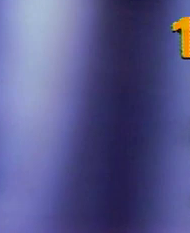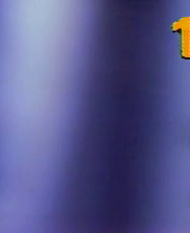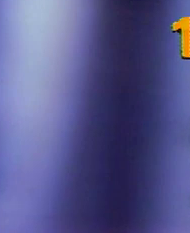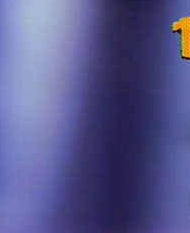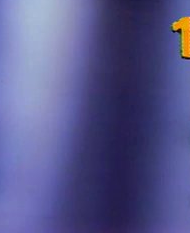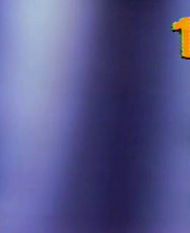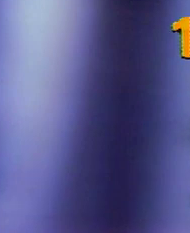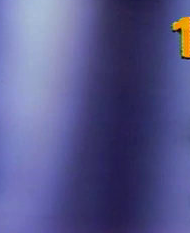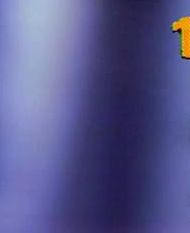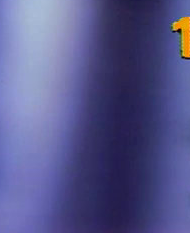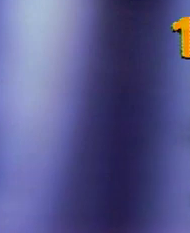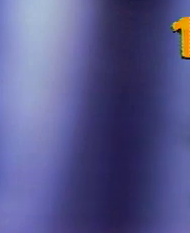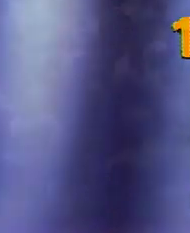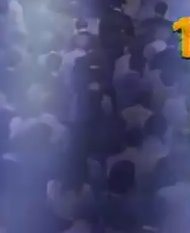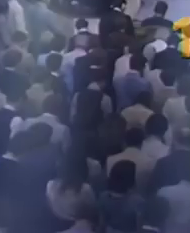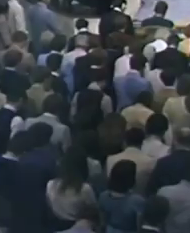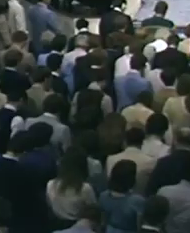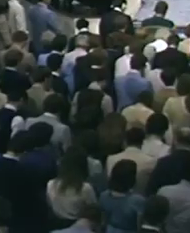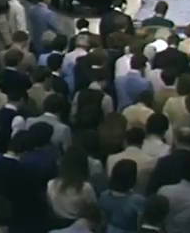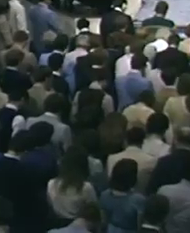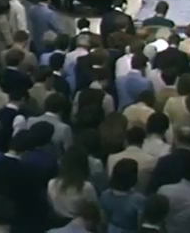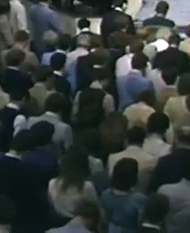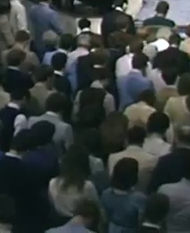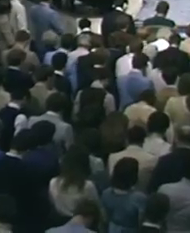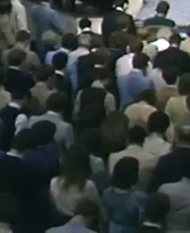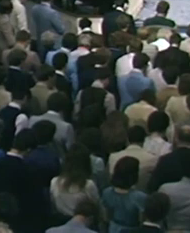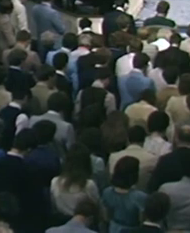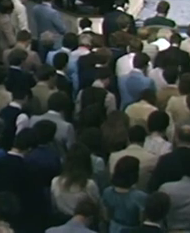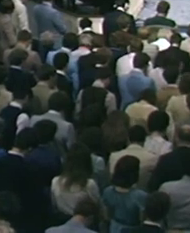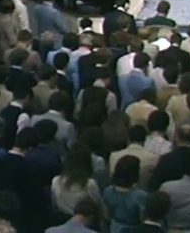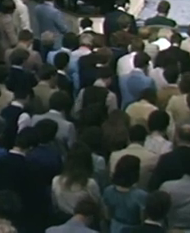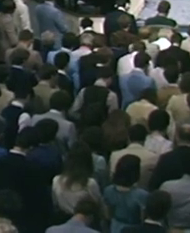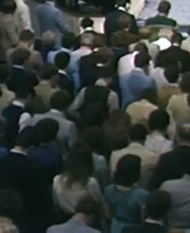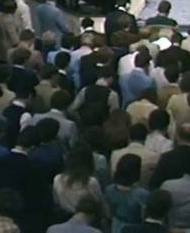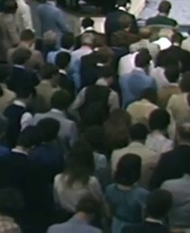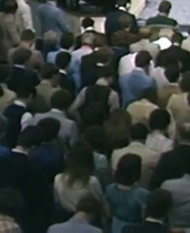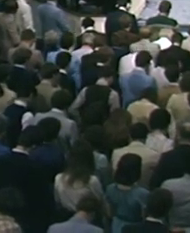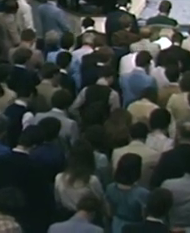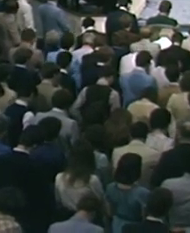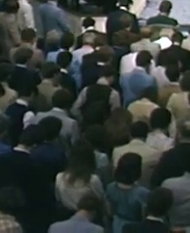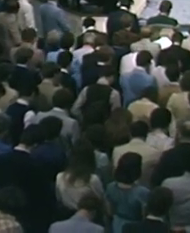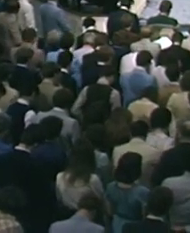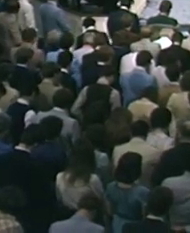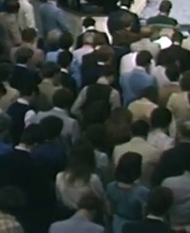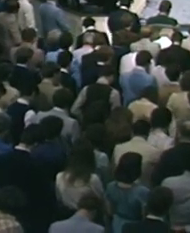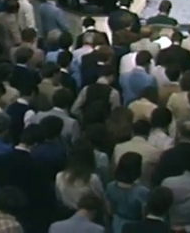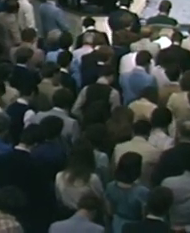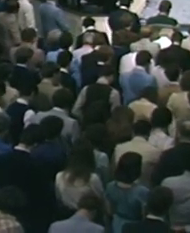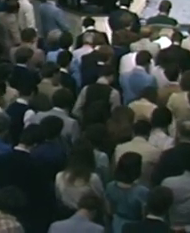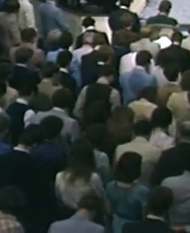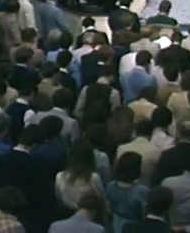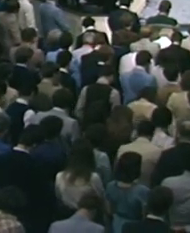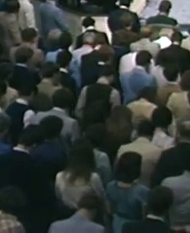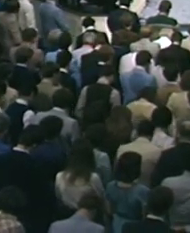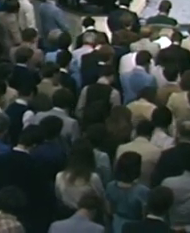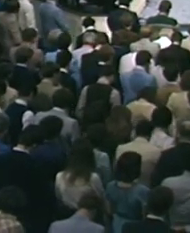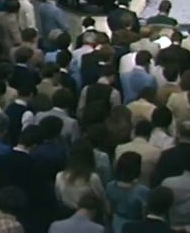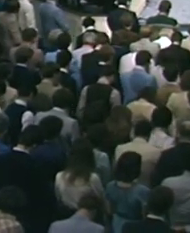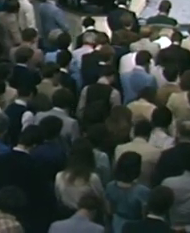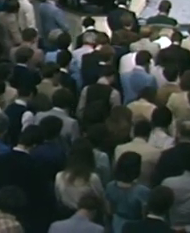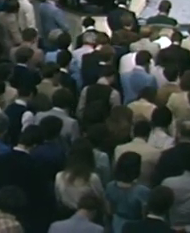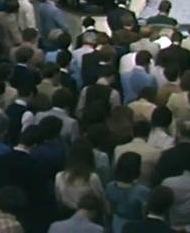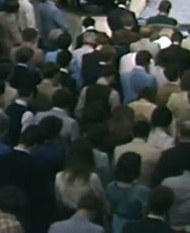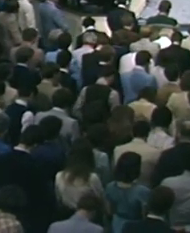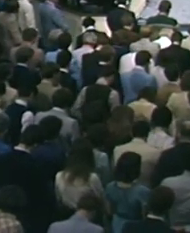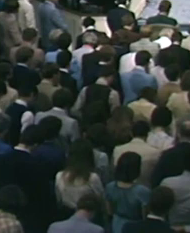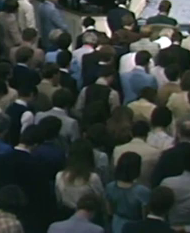1-800-453-1900. Now, this is John Corrigan inviting you to join us next week for another telecast of the Old Time Gospel